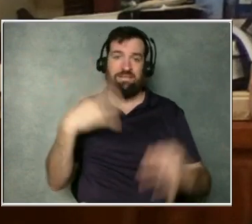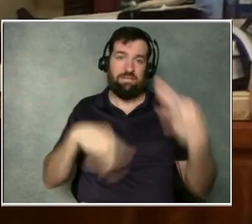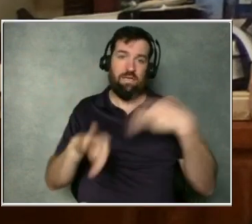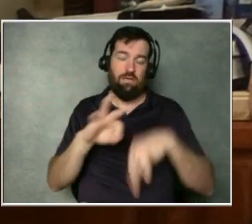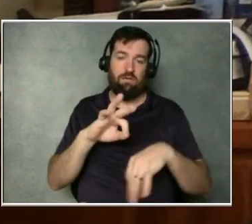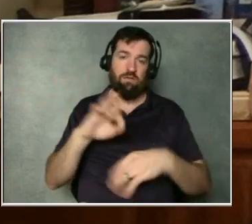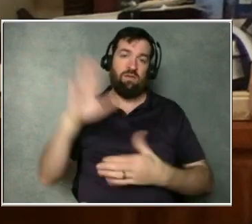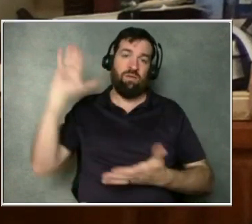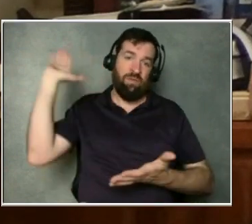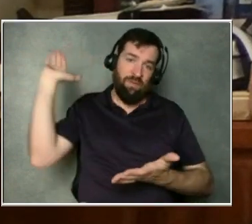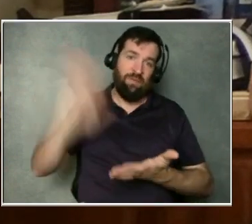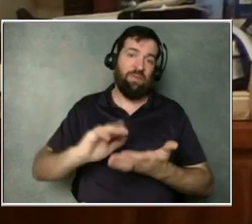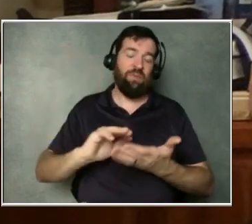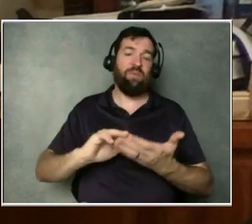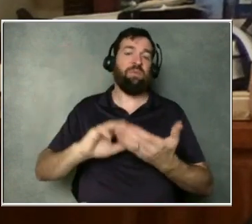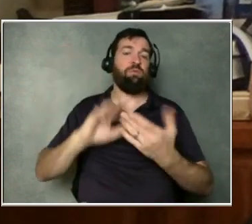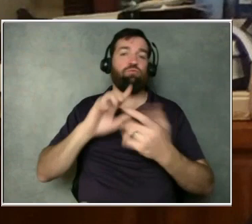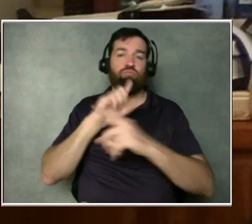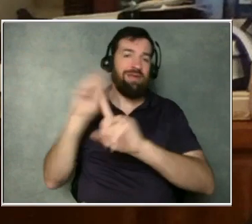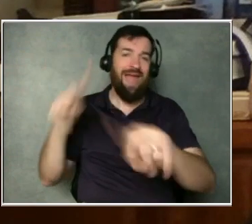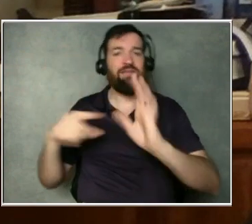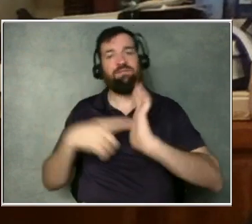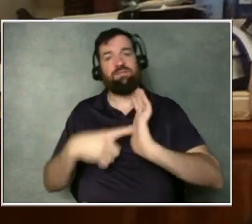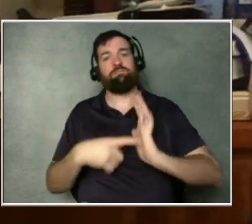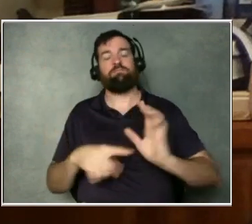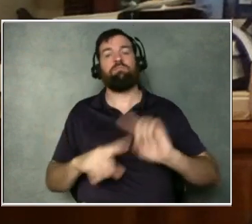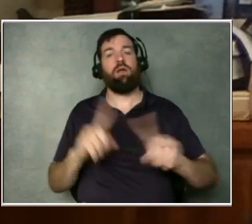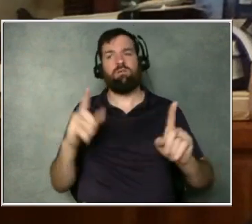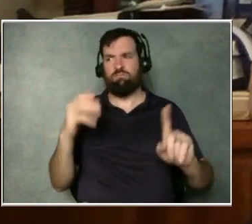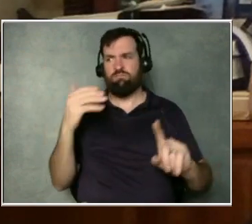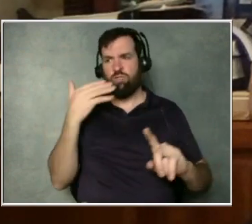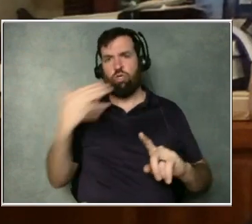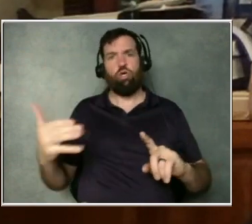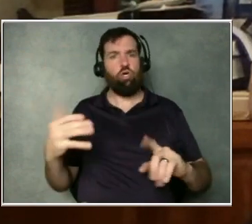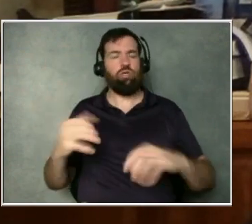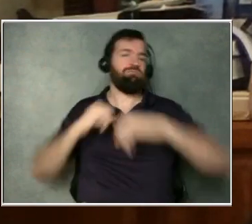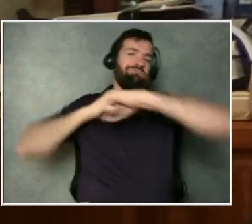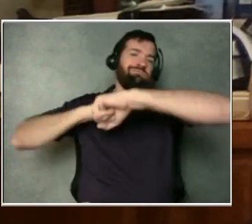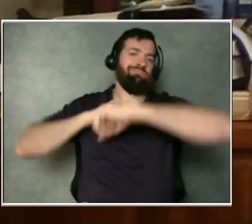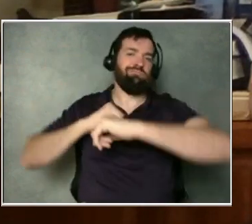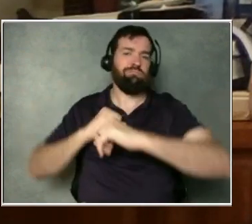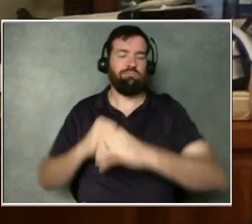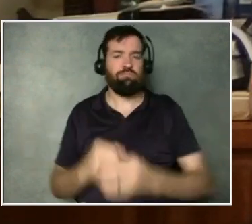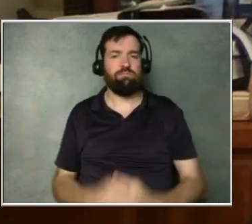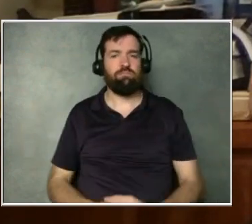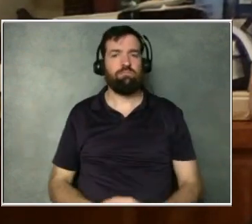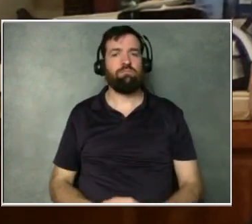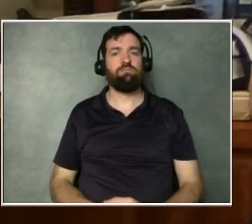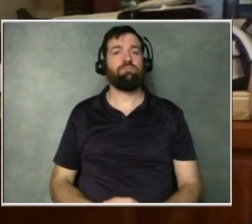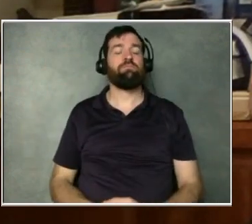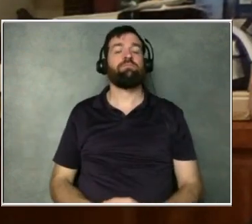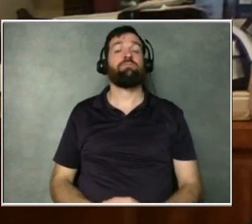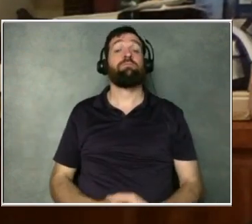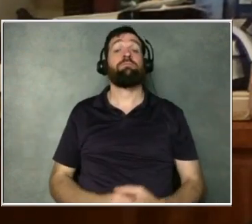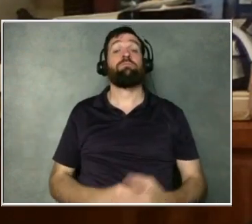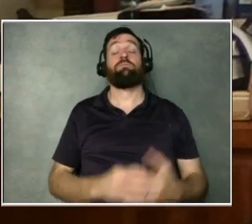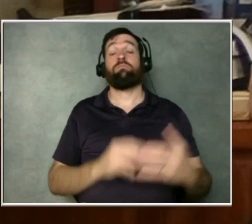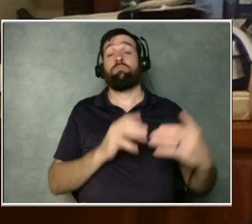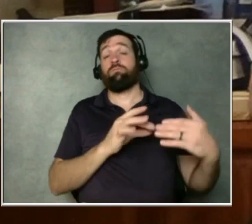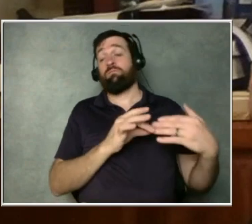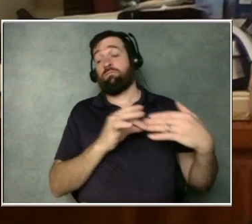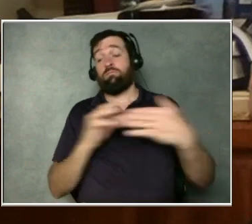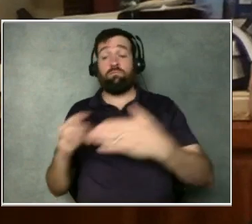less reactivity and yet good immune protection. That will lead into a